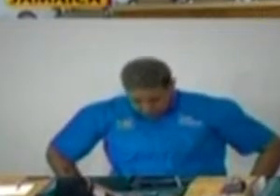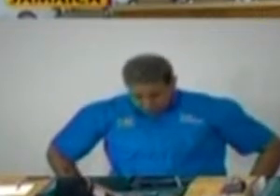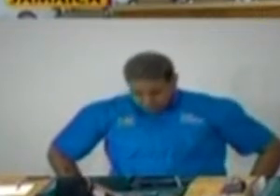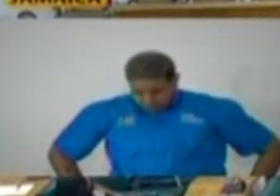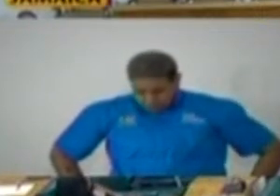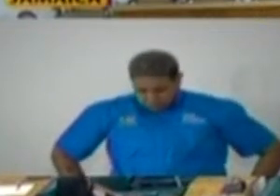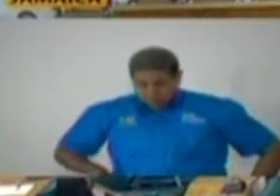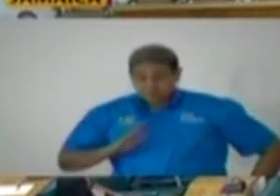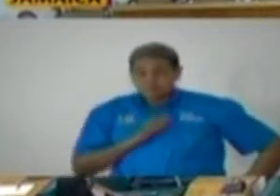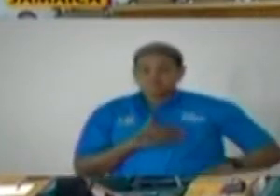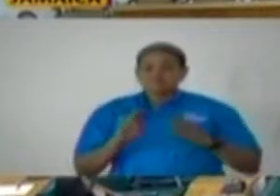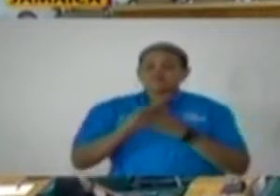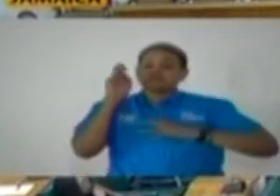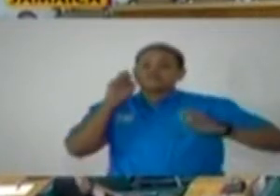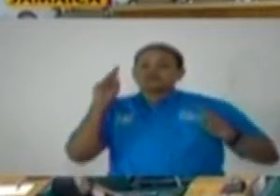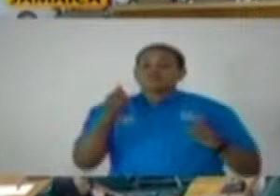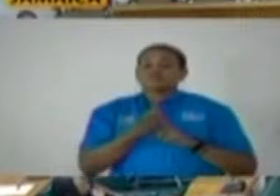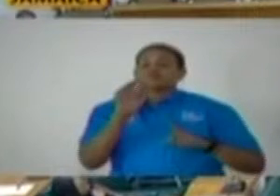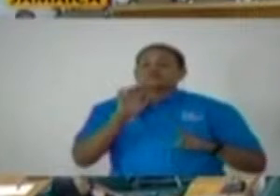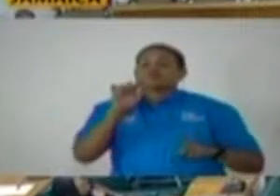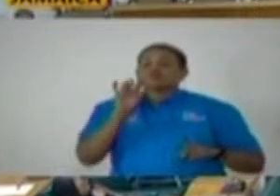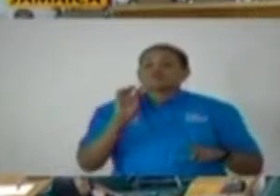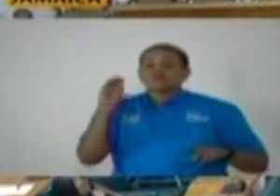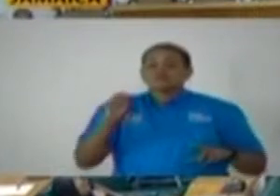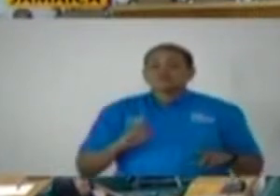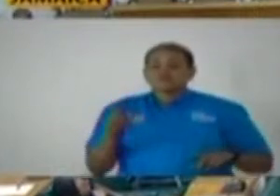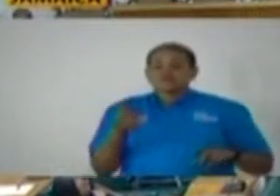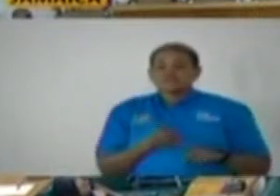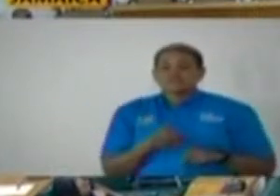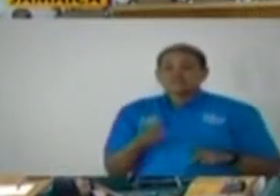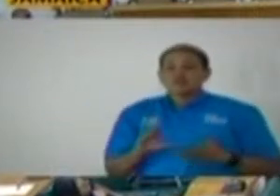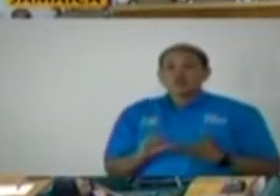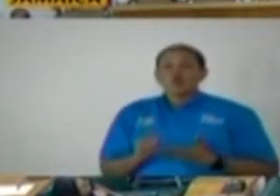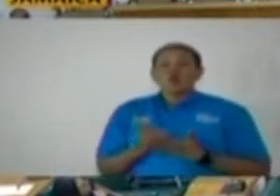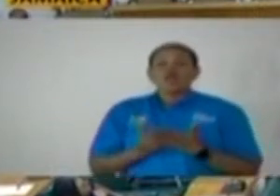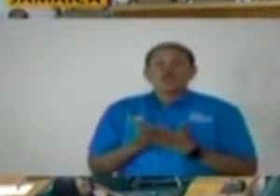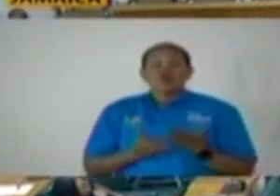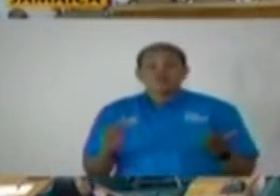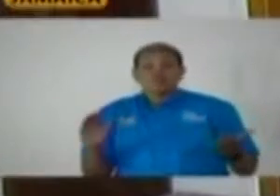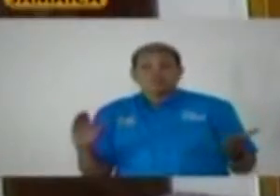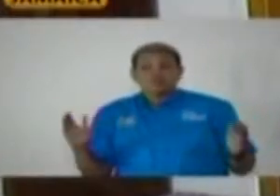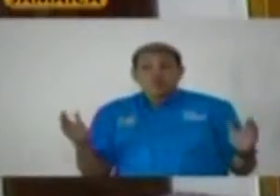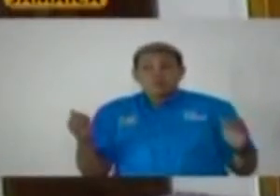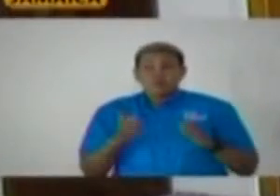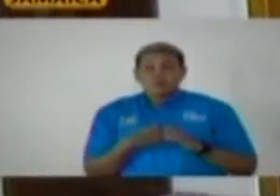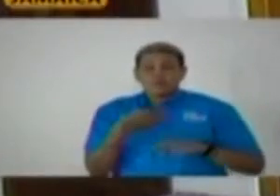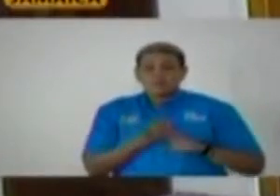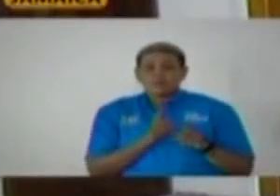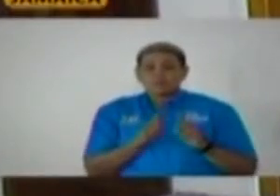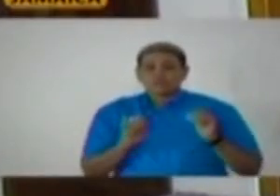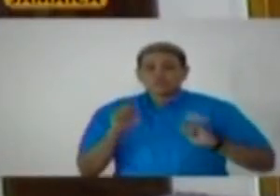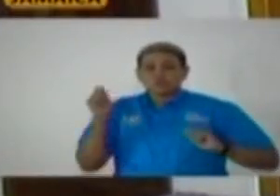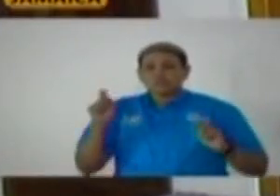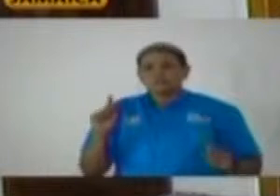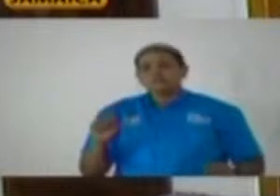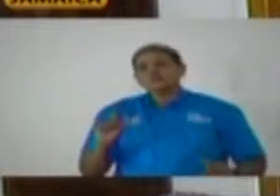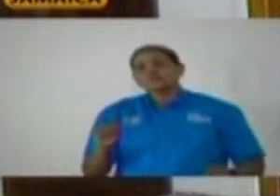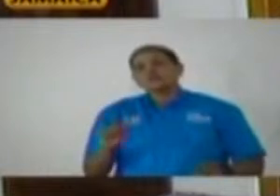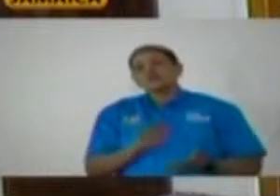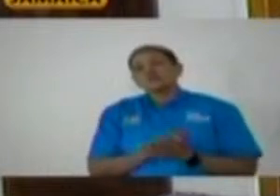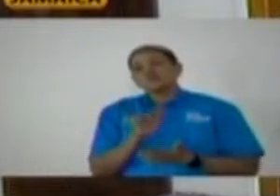tertiary participation is about 27%. This is low in comparison to Barbados and Trinidad, who are at